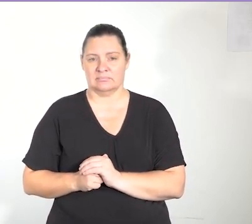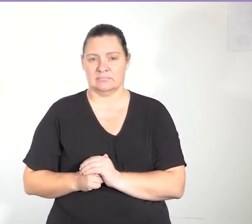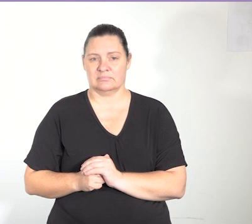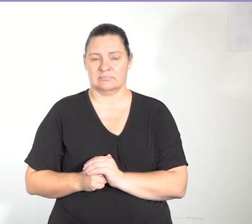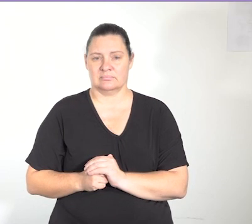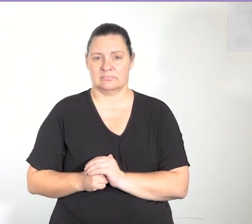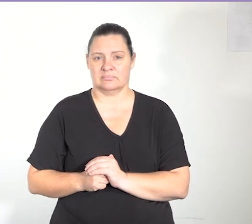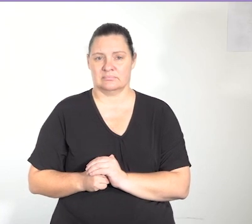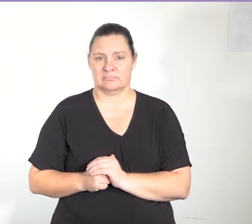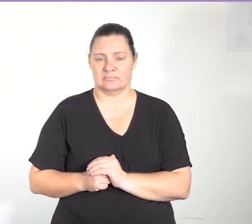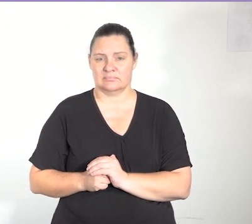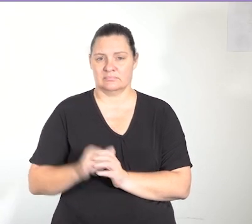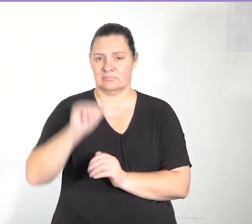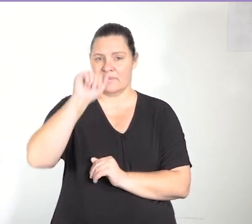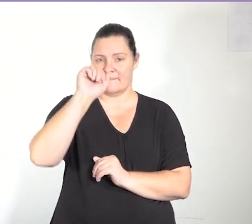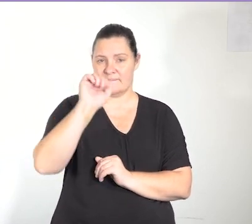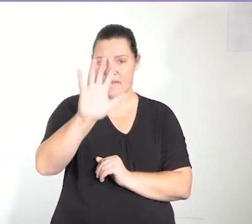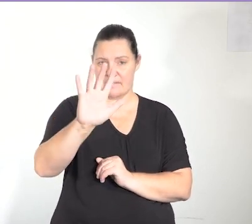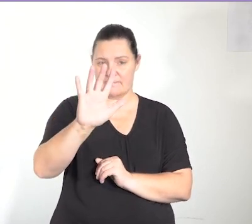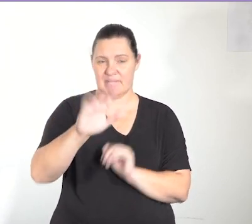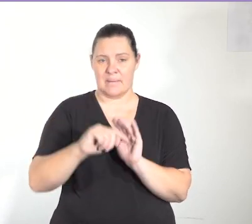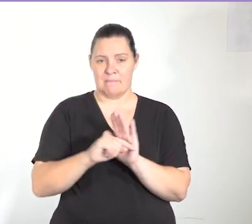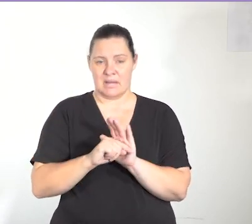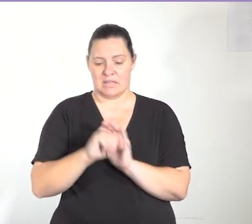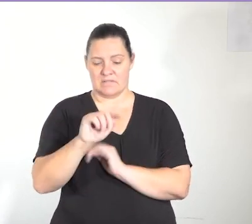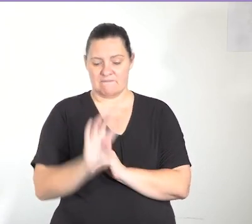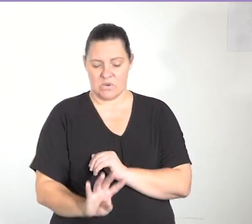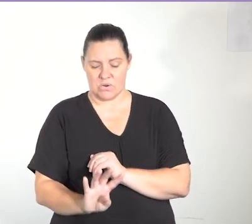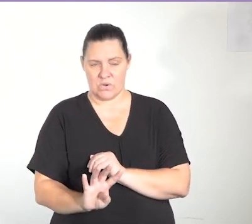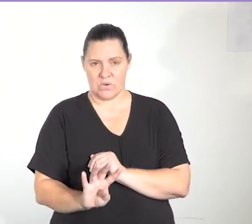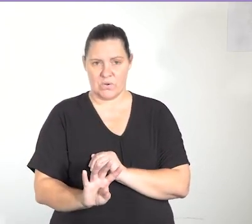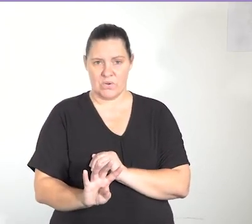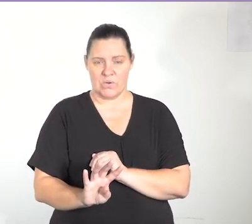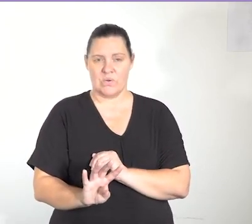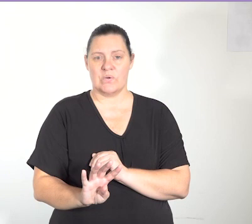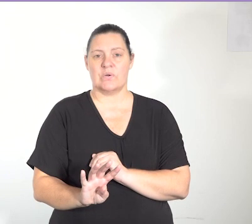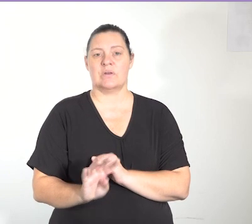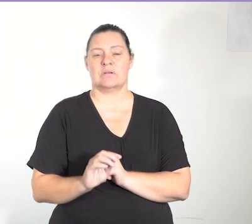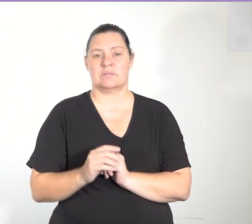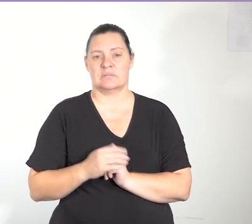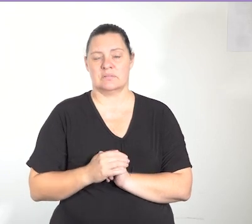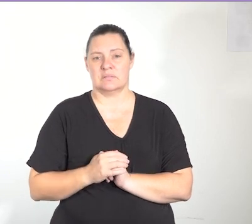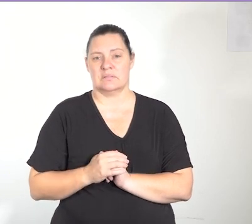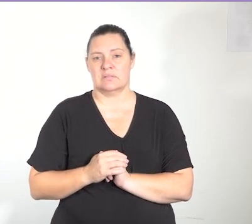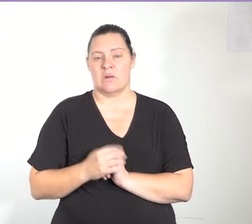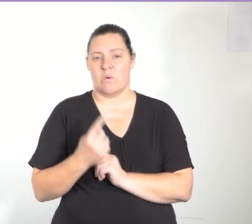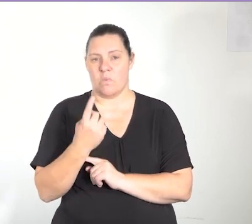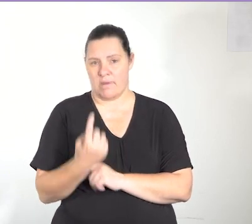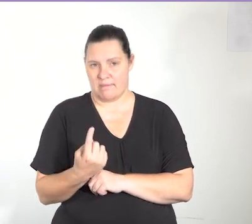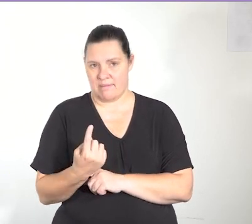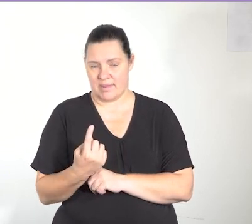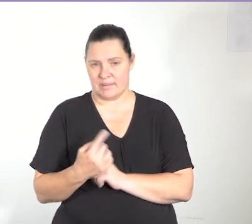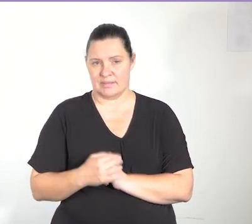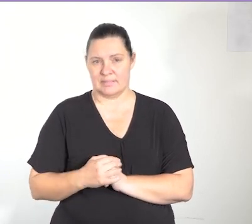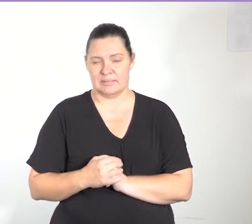ones. Then we have 5 tens minus 4 tens. That's 50 minus 40. That leaves us with just